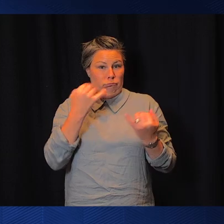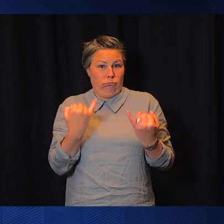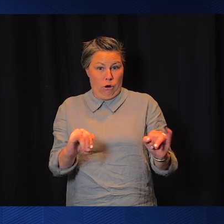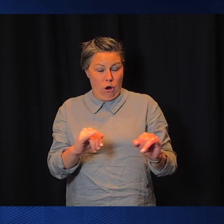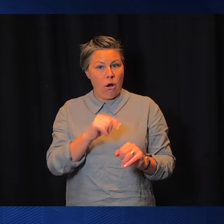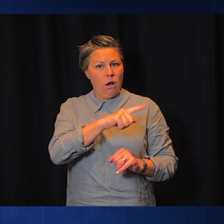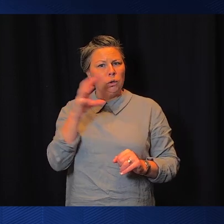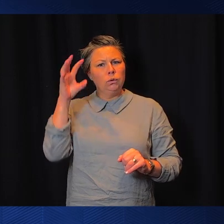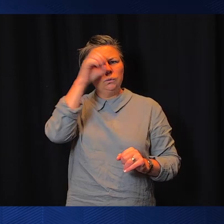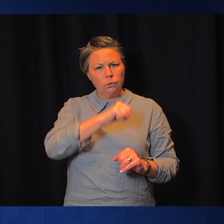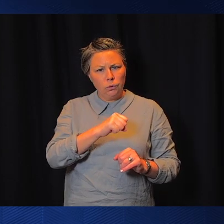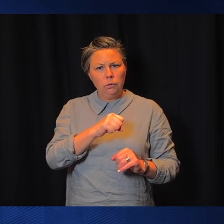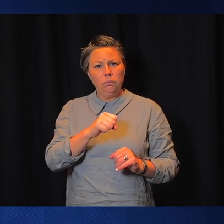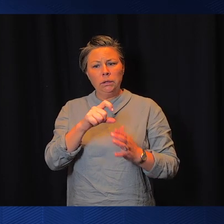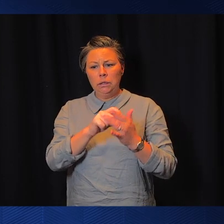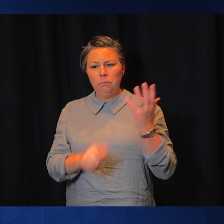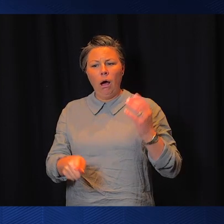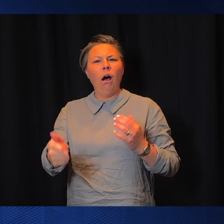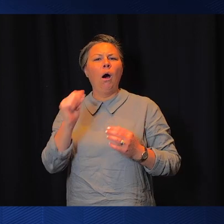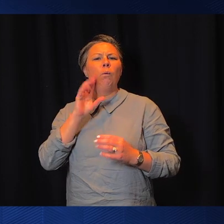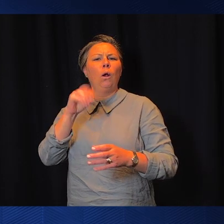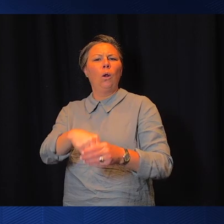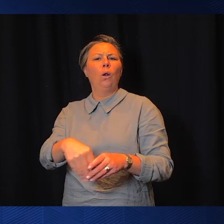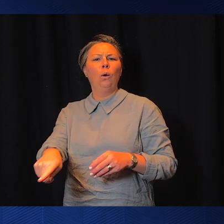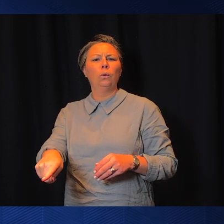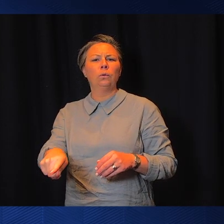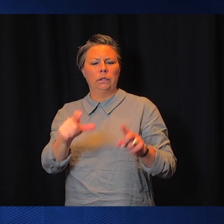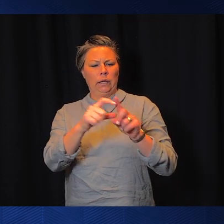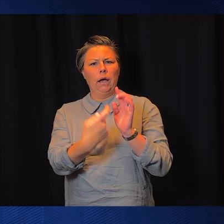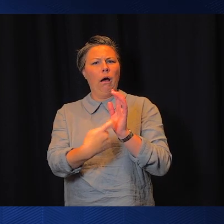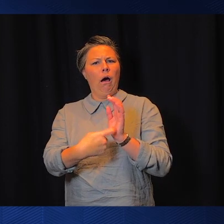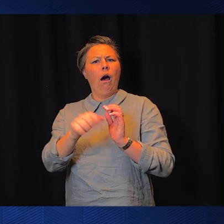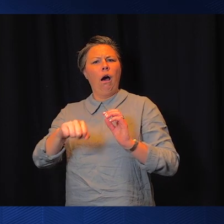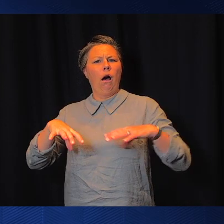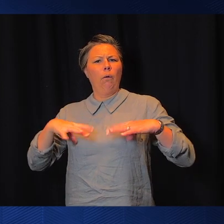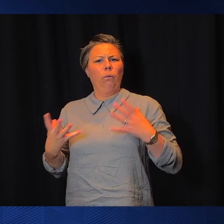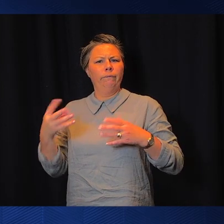are included in community DRR activities